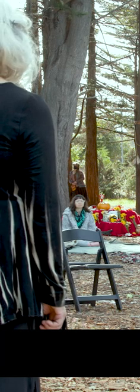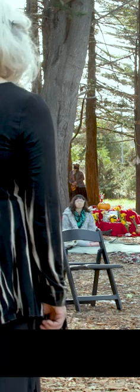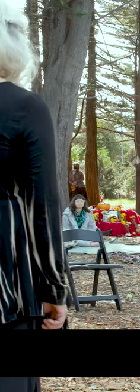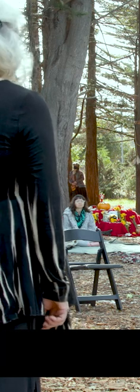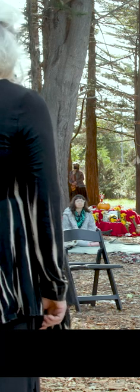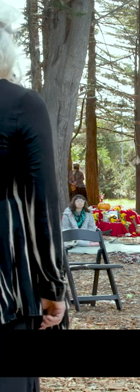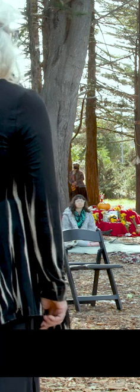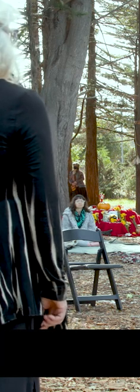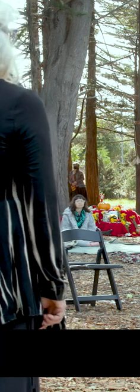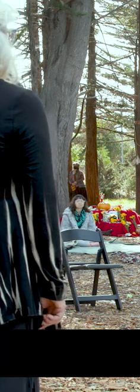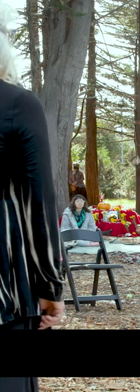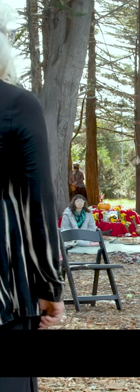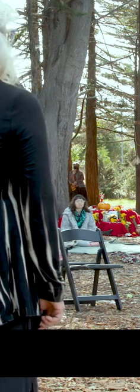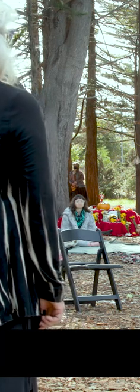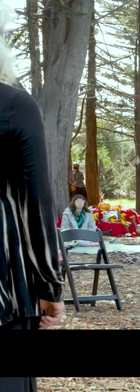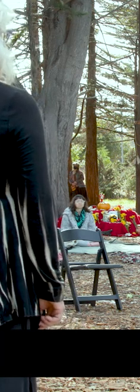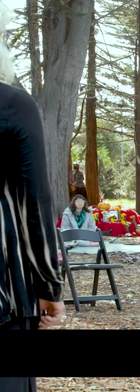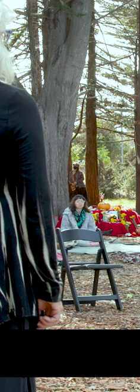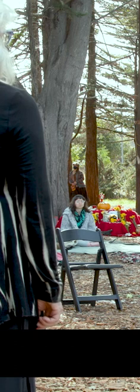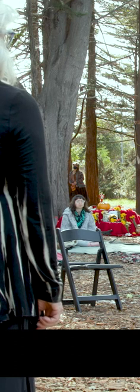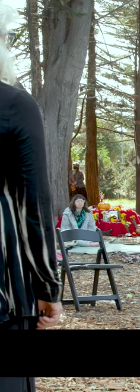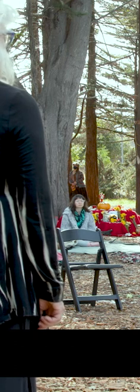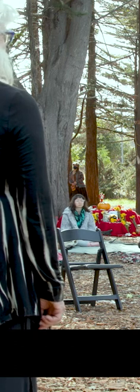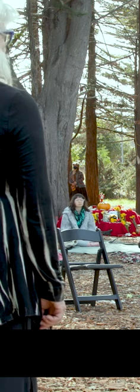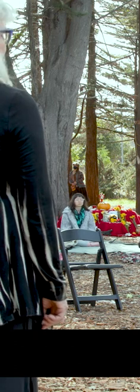Marty Barnett, Matthew Leon,